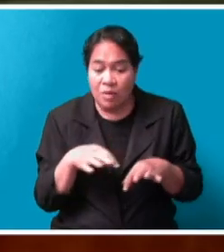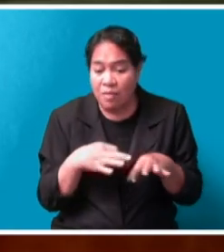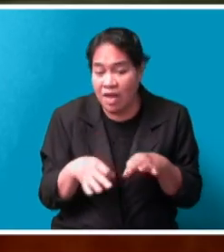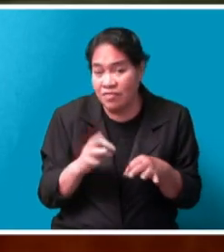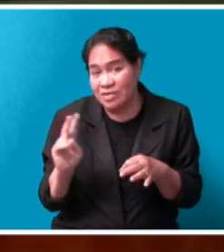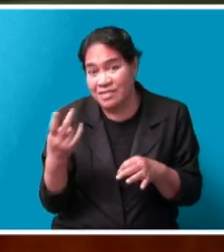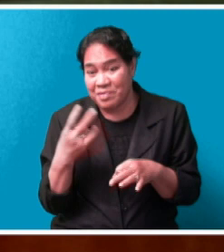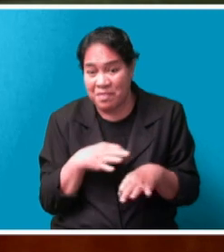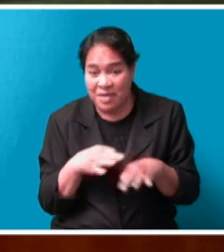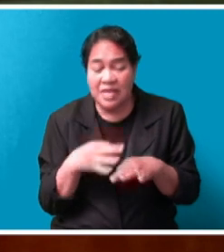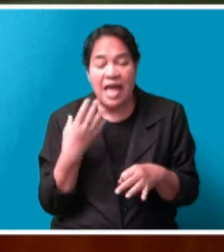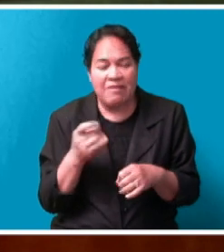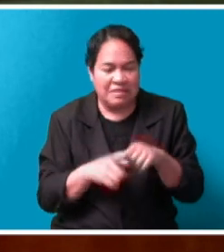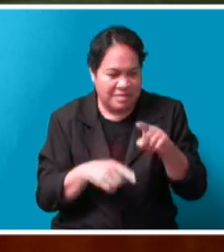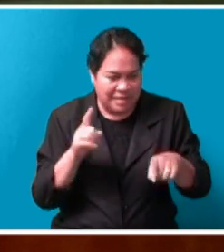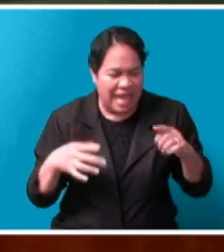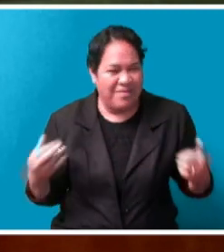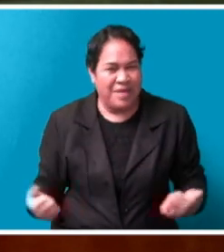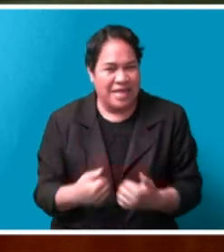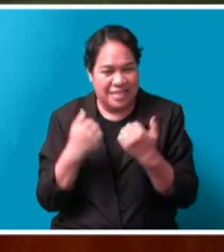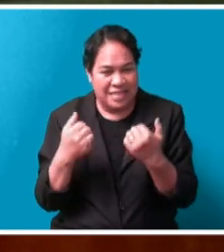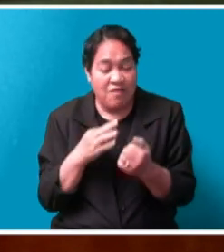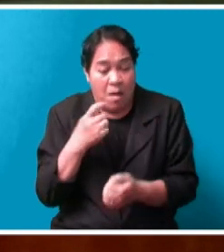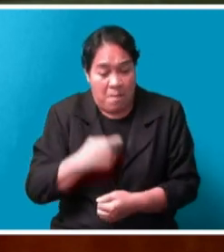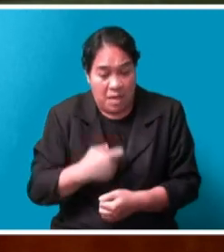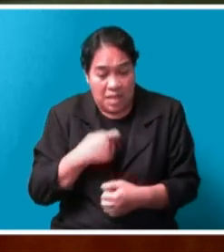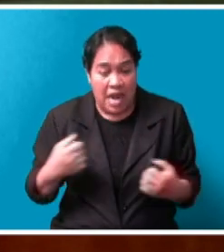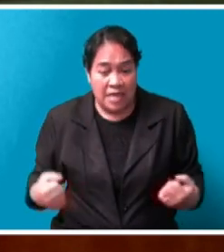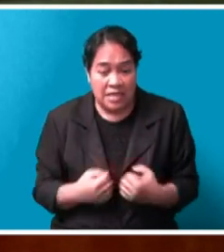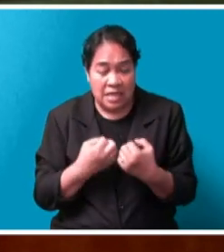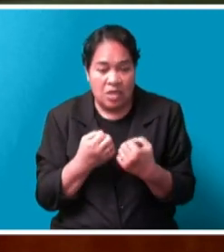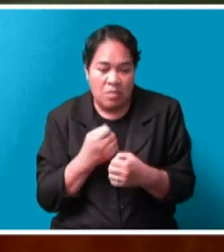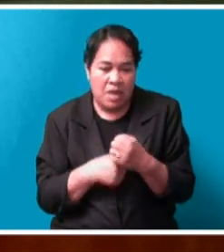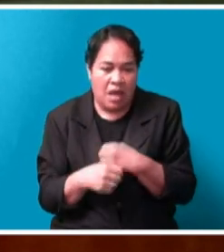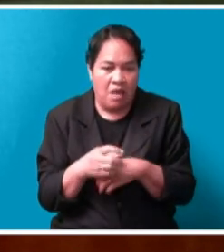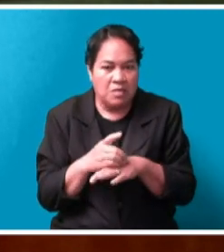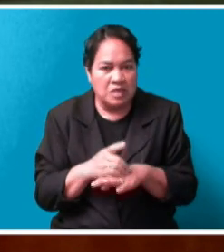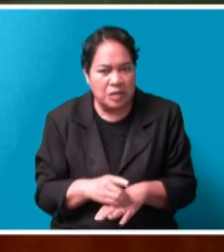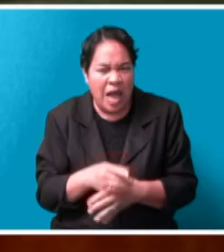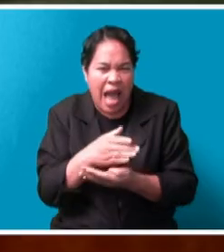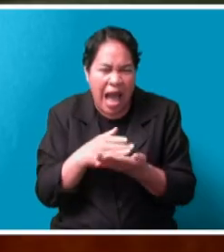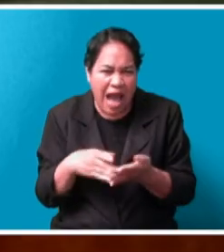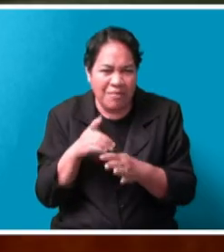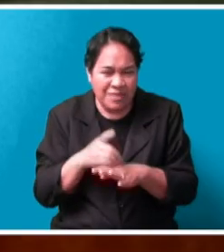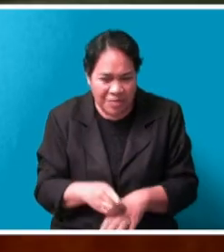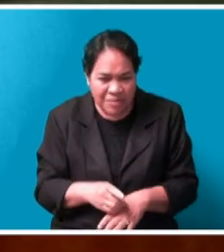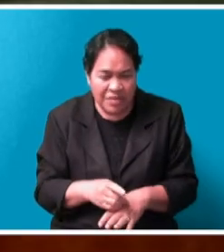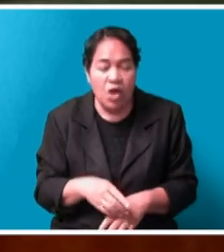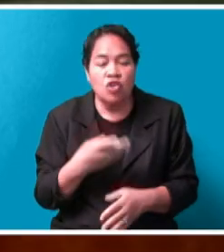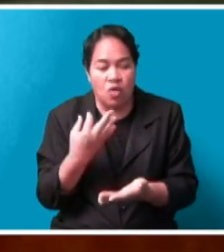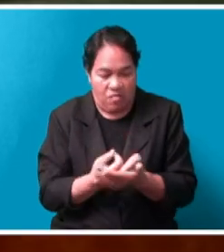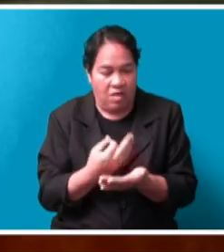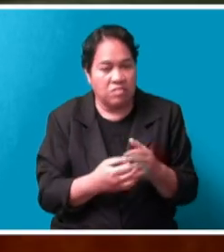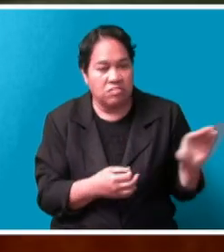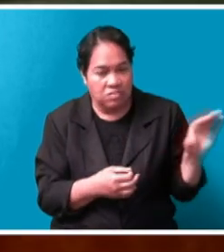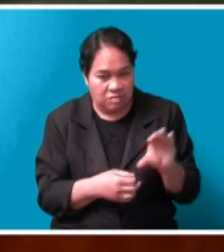are several types of accidents. For personal accidents resulting in permanent, partial, or total disability, robust financial assistance is